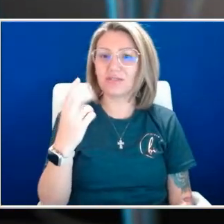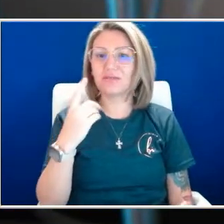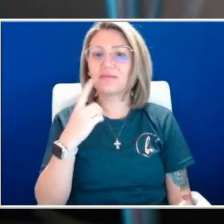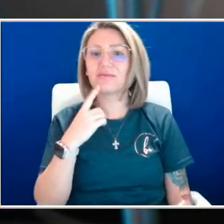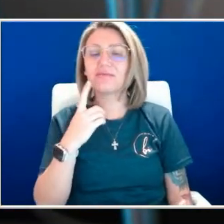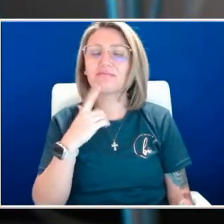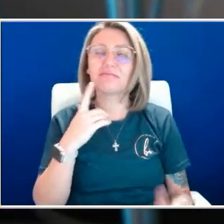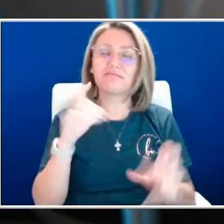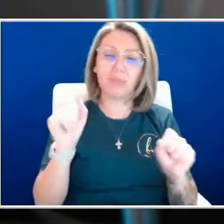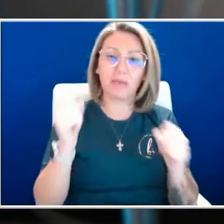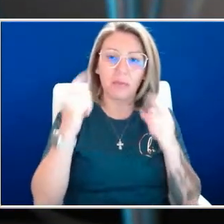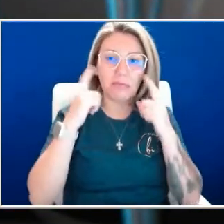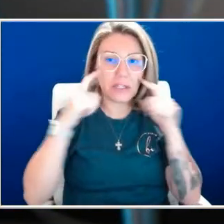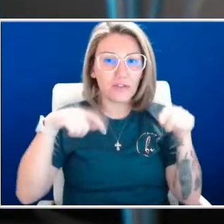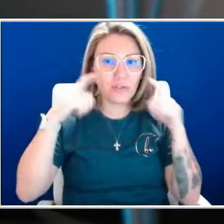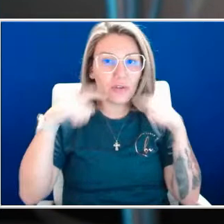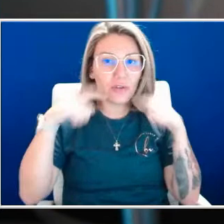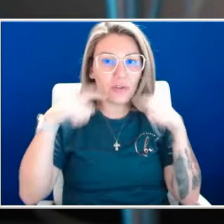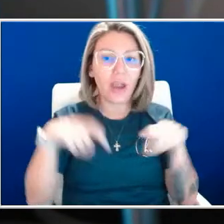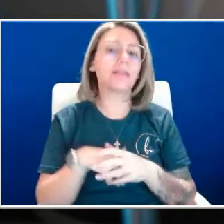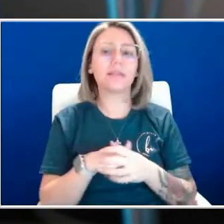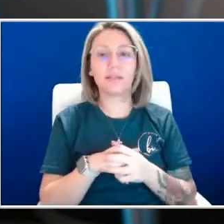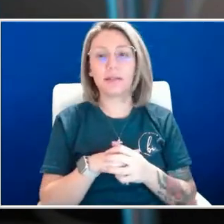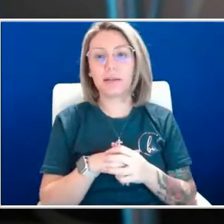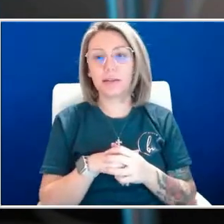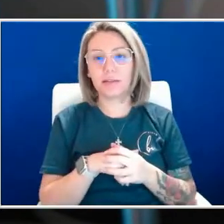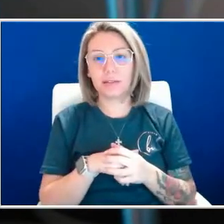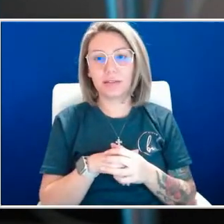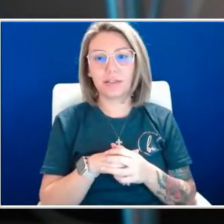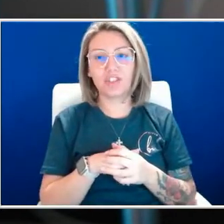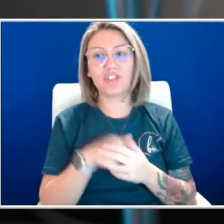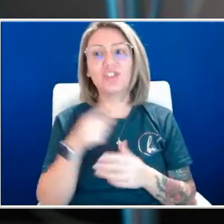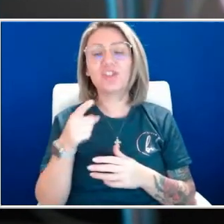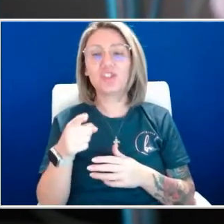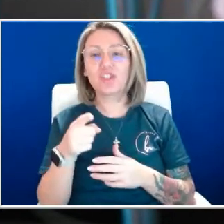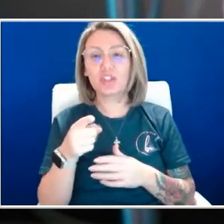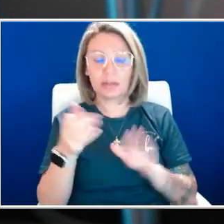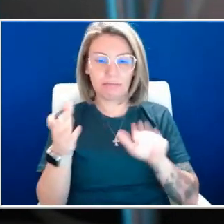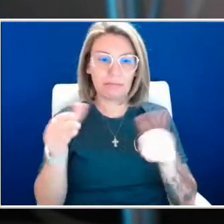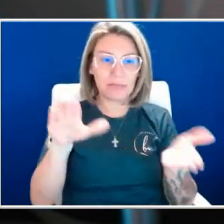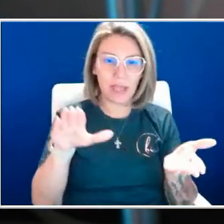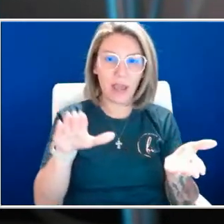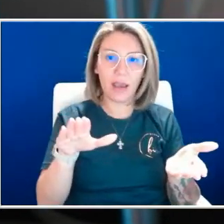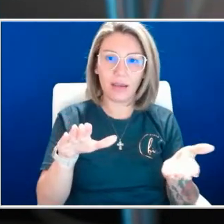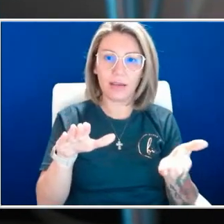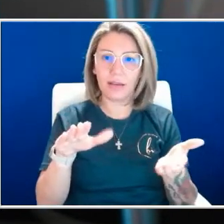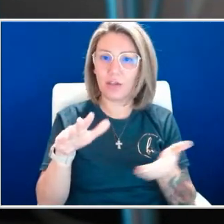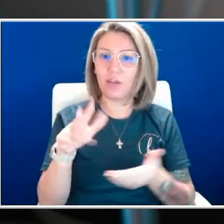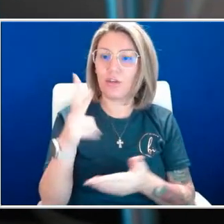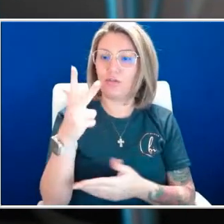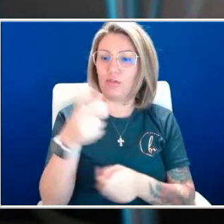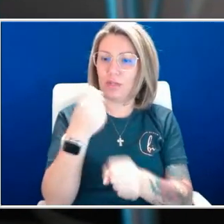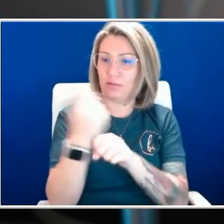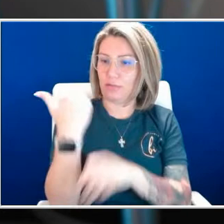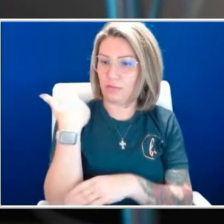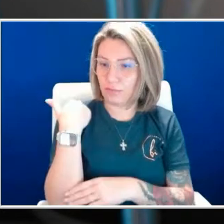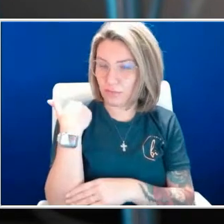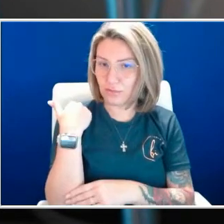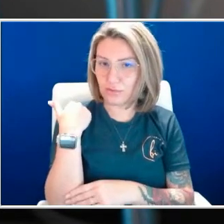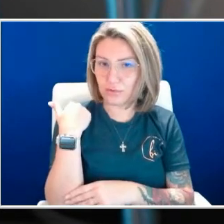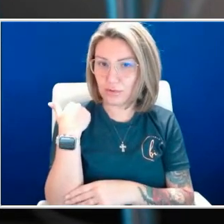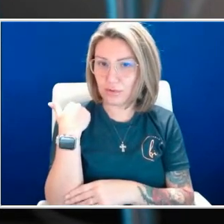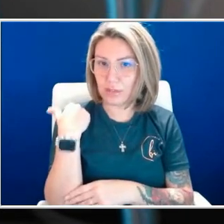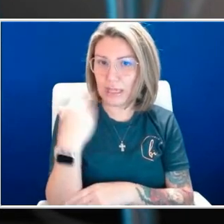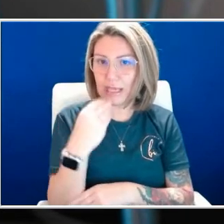Okay. But she died 3 years ago, and I got my heart on